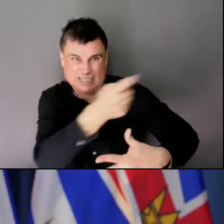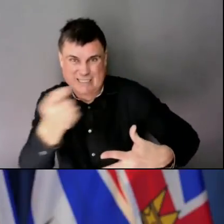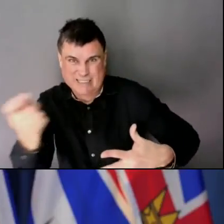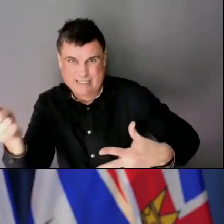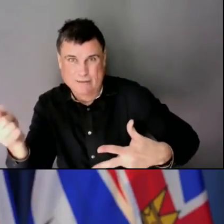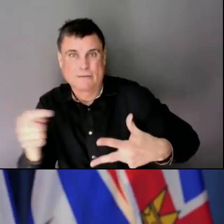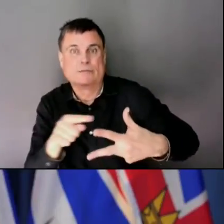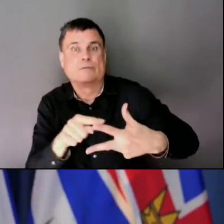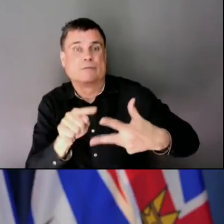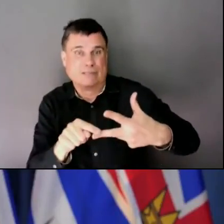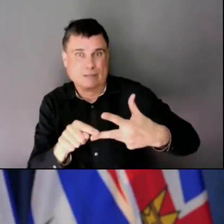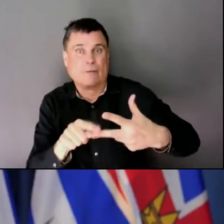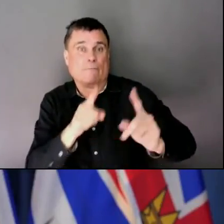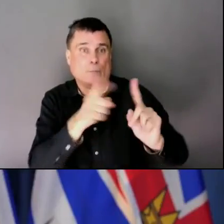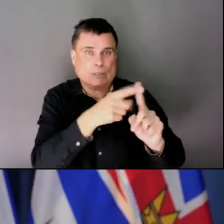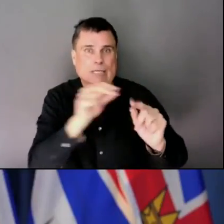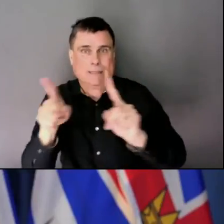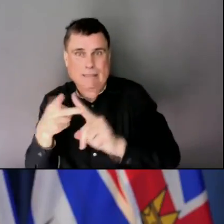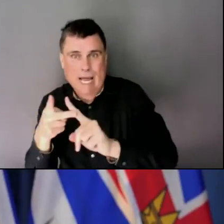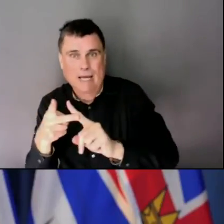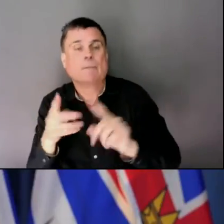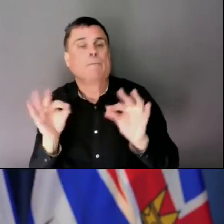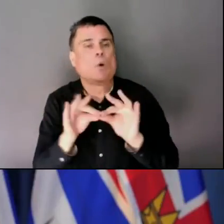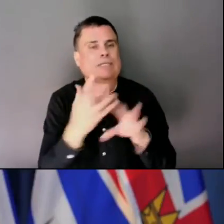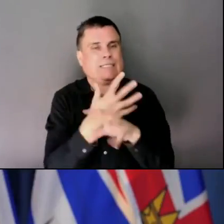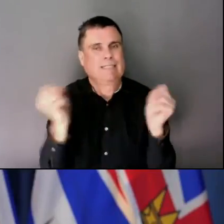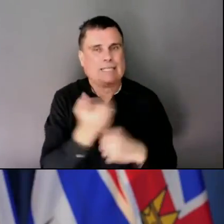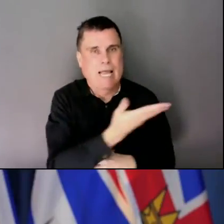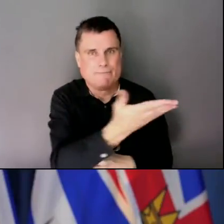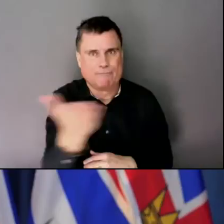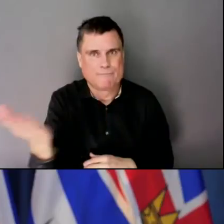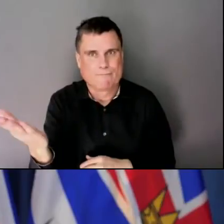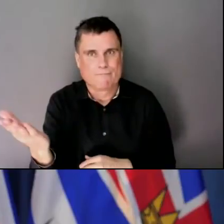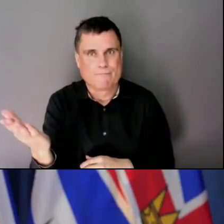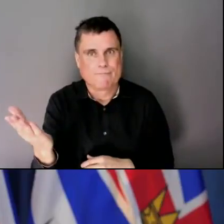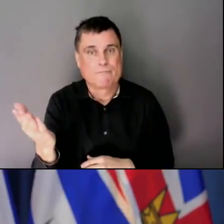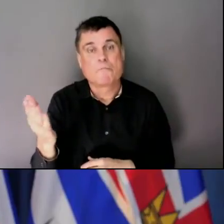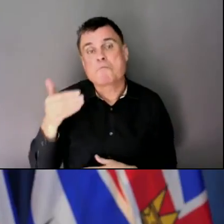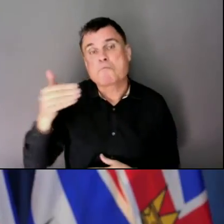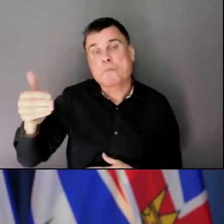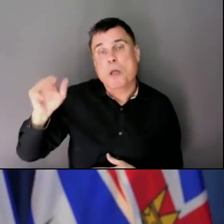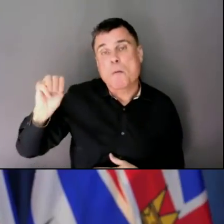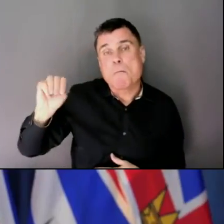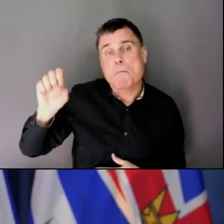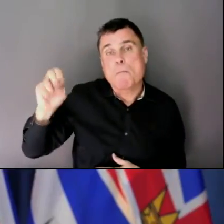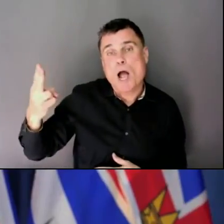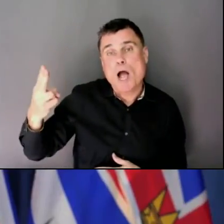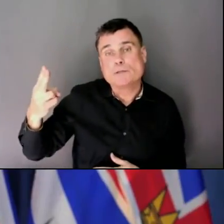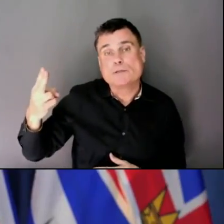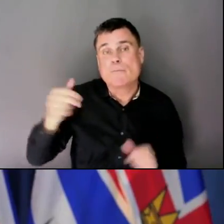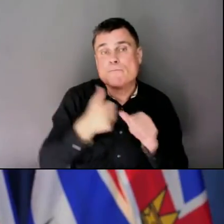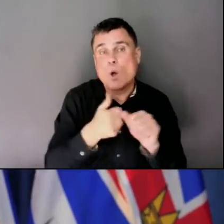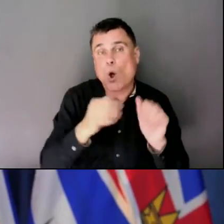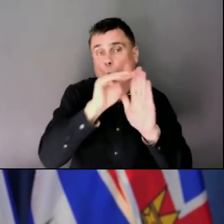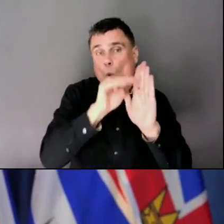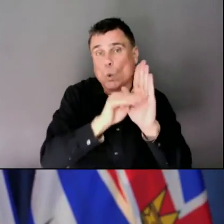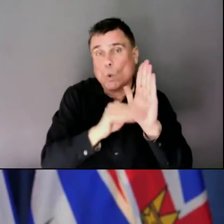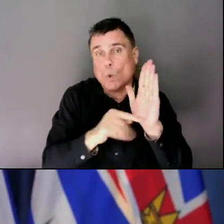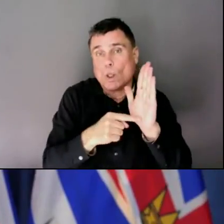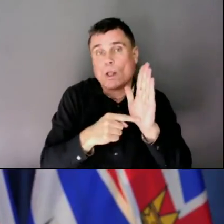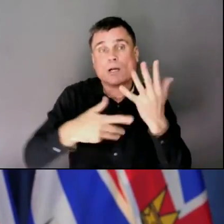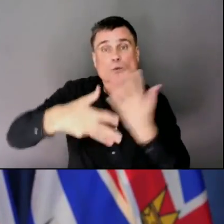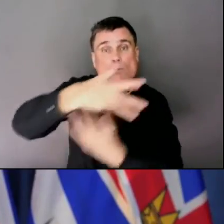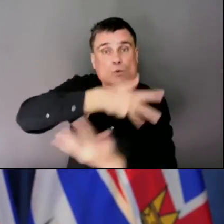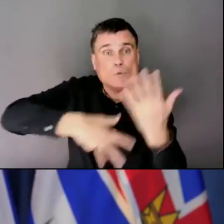safer. And what you're going to see in the month of March is changes in both social activity within care